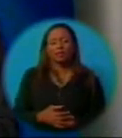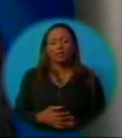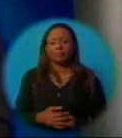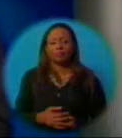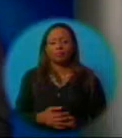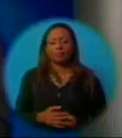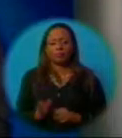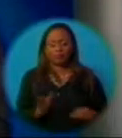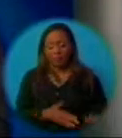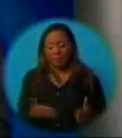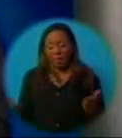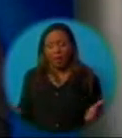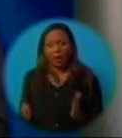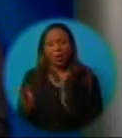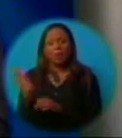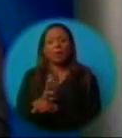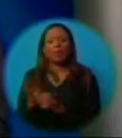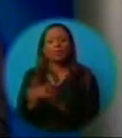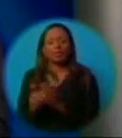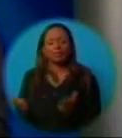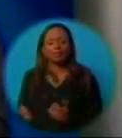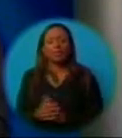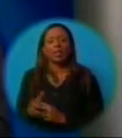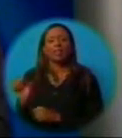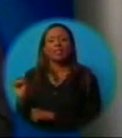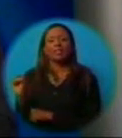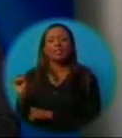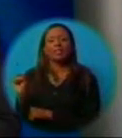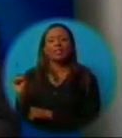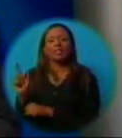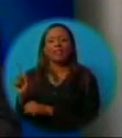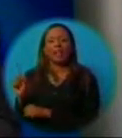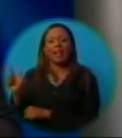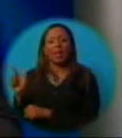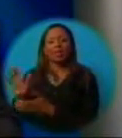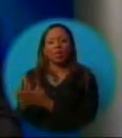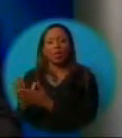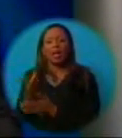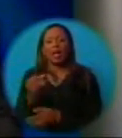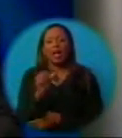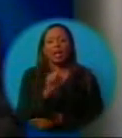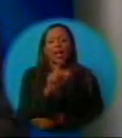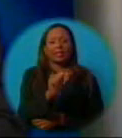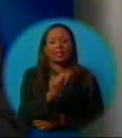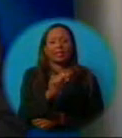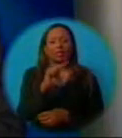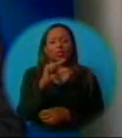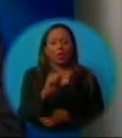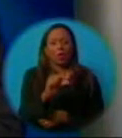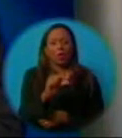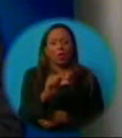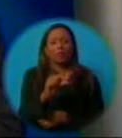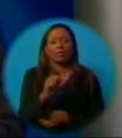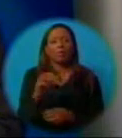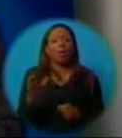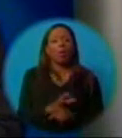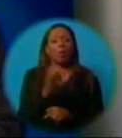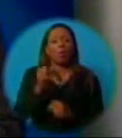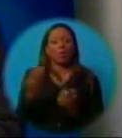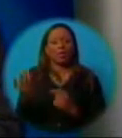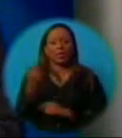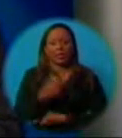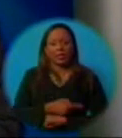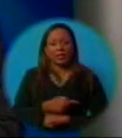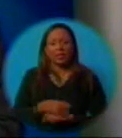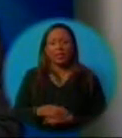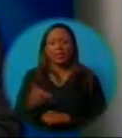here in Barbados, St. Leonard's and St. George Secondary completed victories in the final preliminary round of the Lime Under-15 competition today.